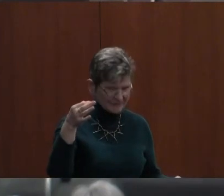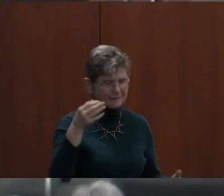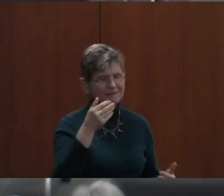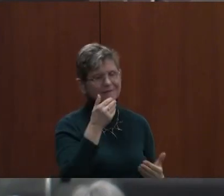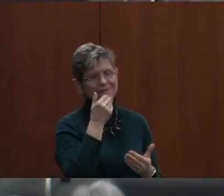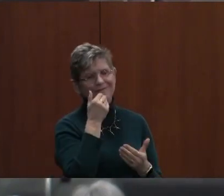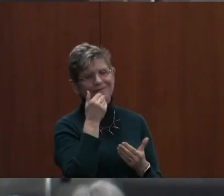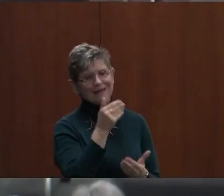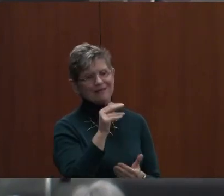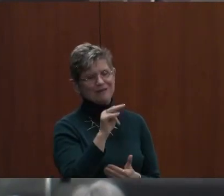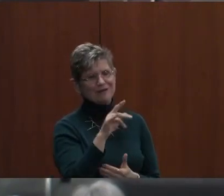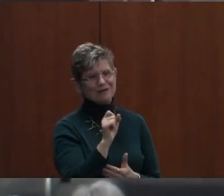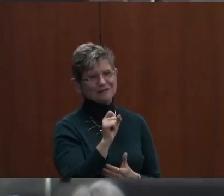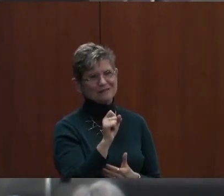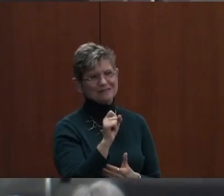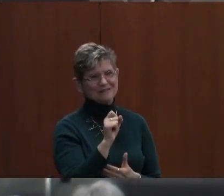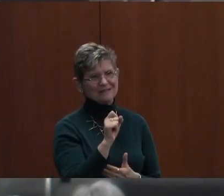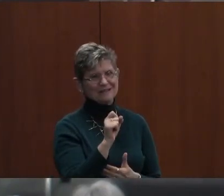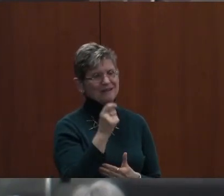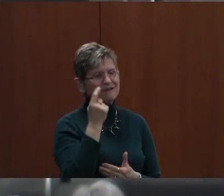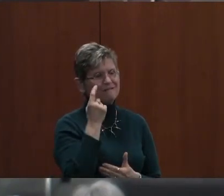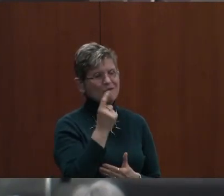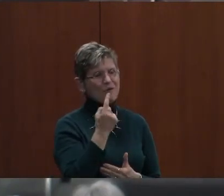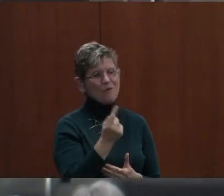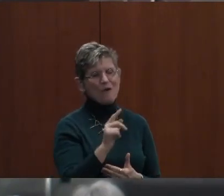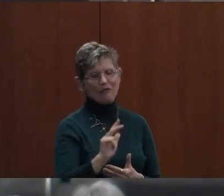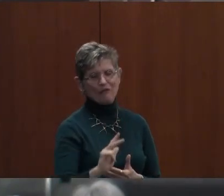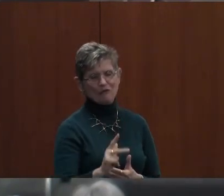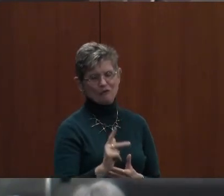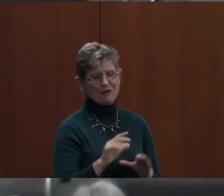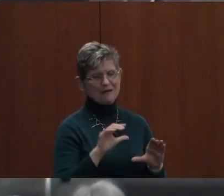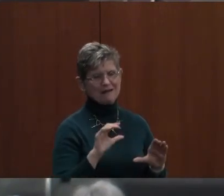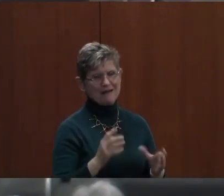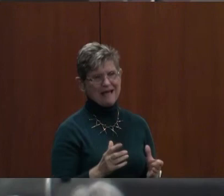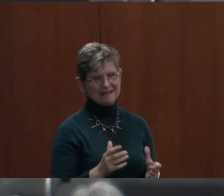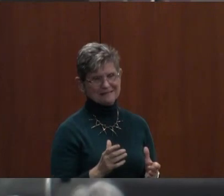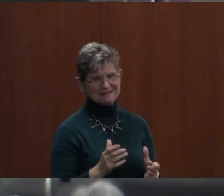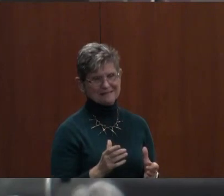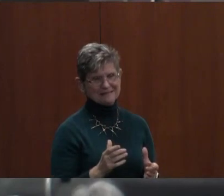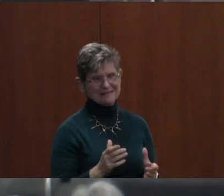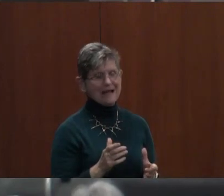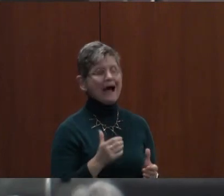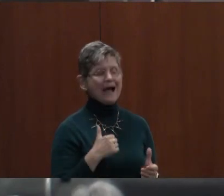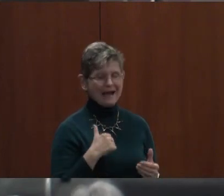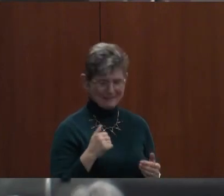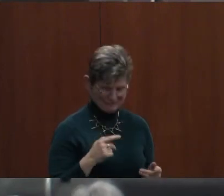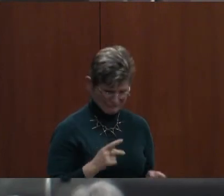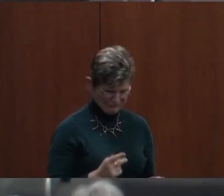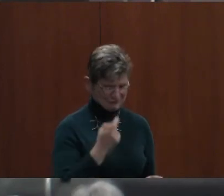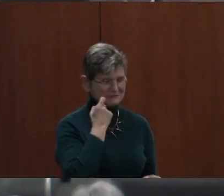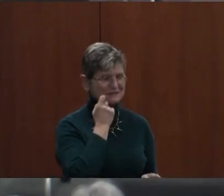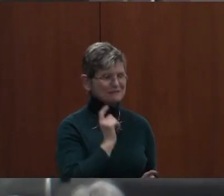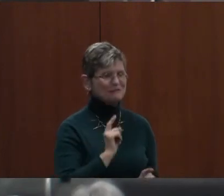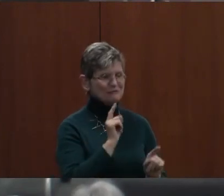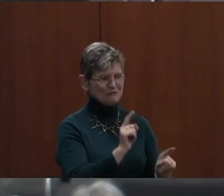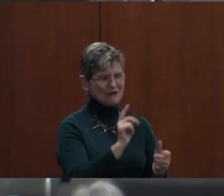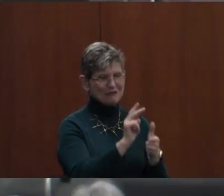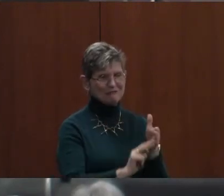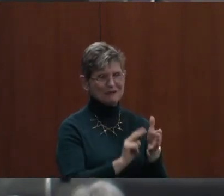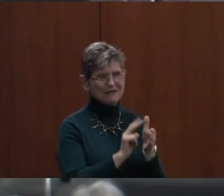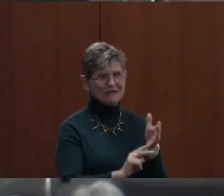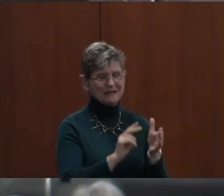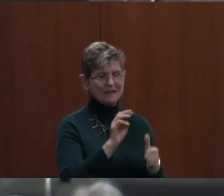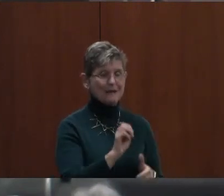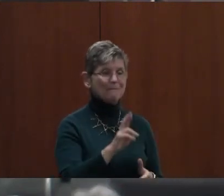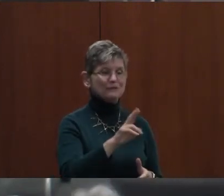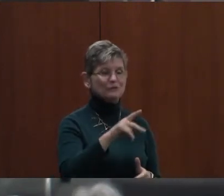you notes from Mrs. Shoemaker's third grade class at Greenbrier Elementary. I had the privilege recently of going down there and reading Mr.